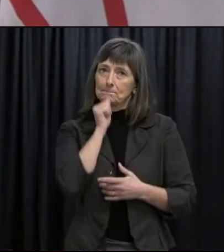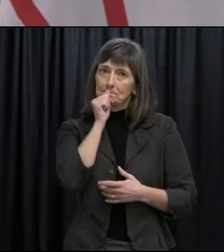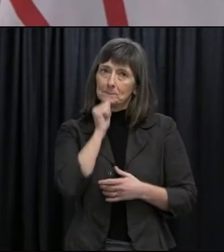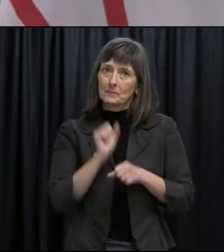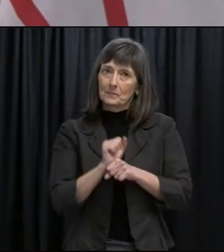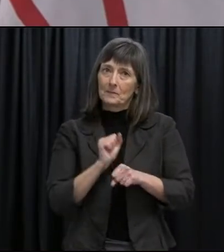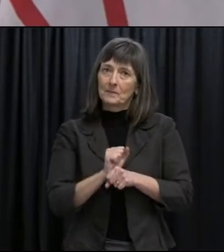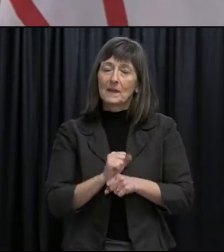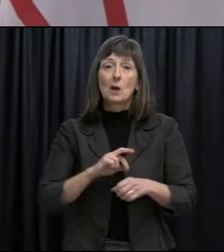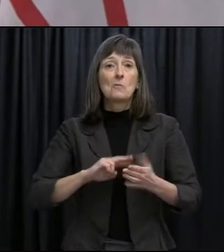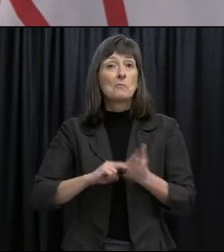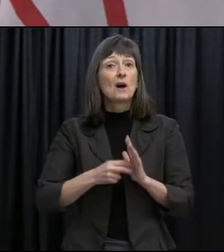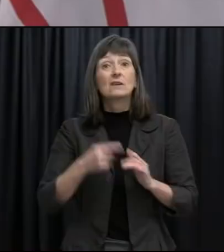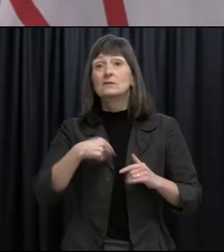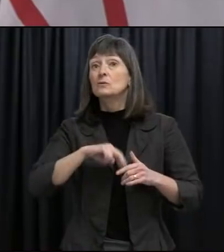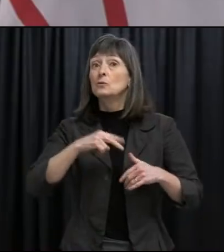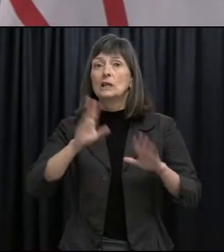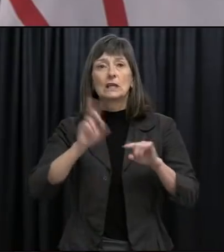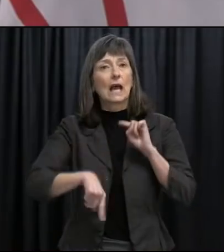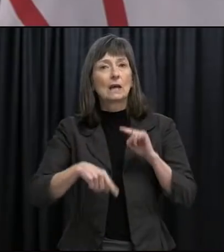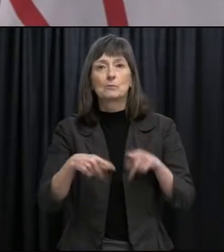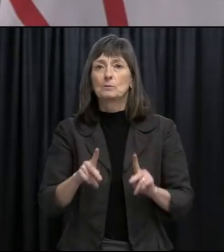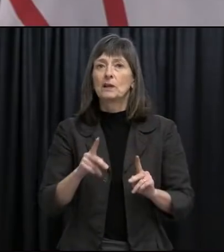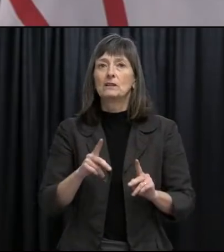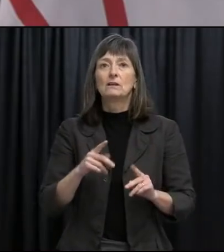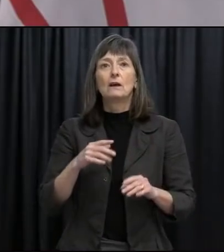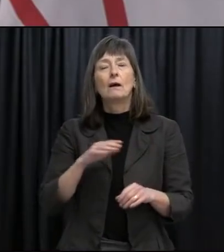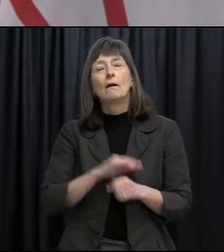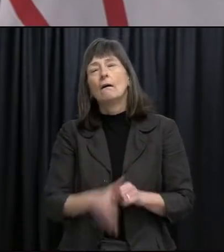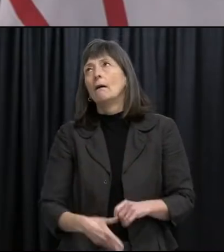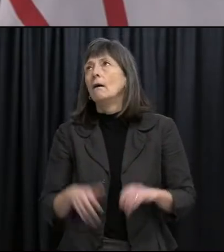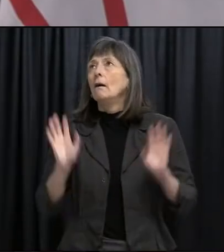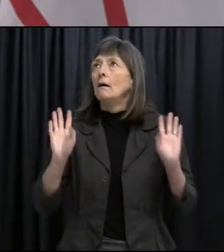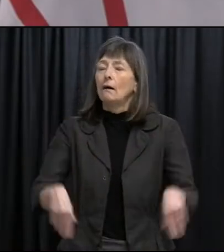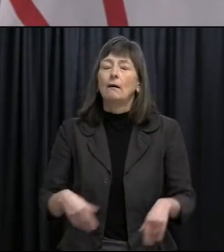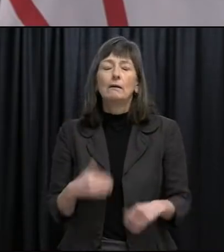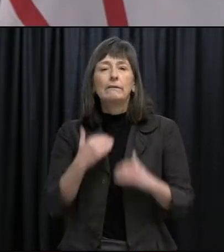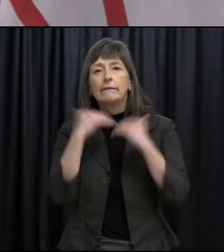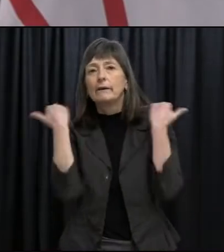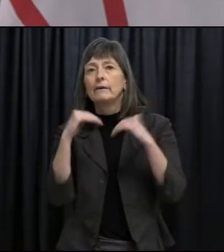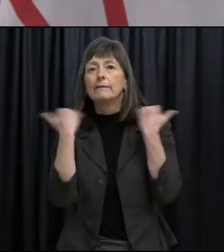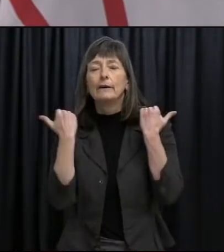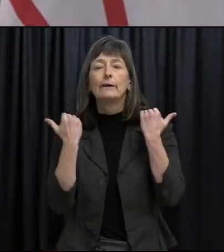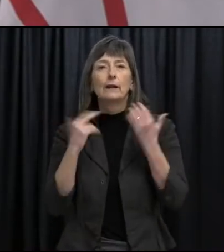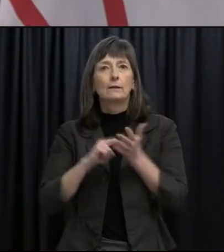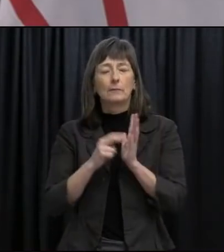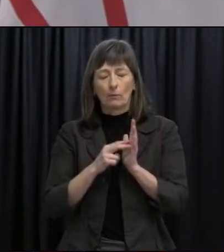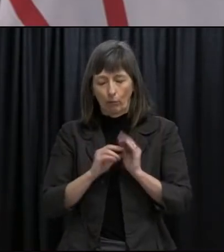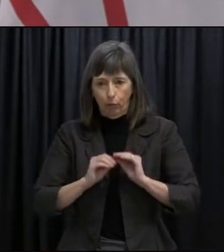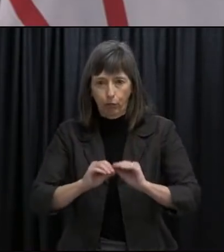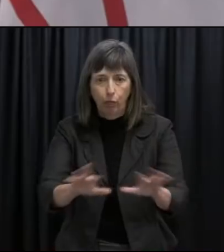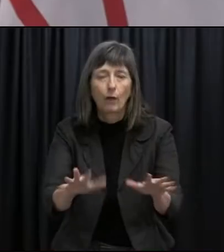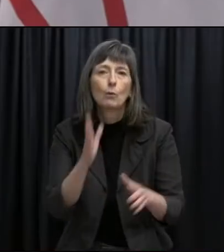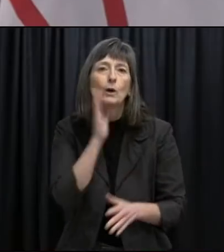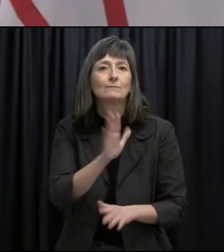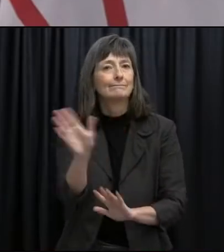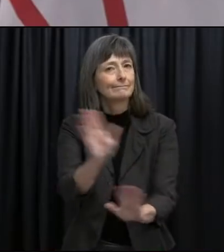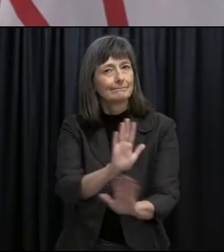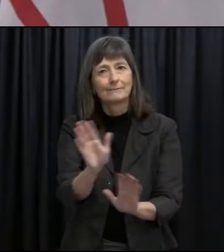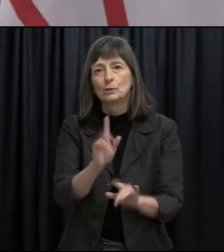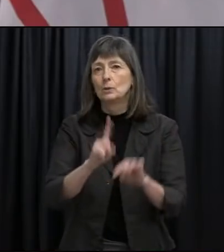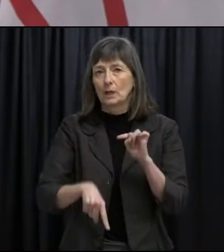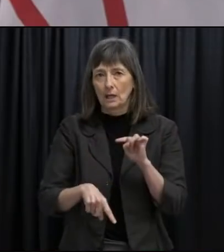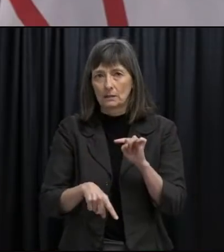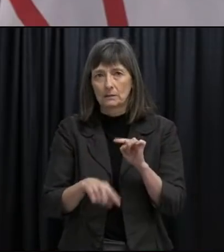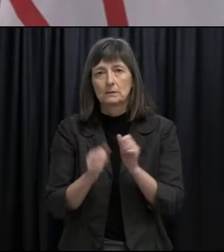COVID complacency and fatigue to set in. We must stay vigilant and keep our spirits up. Together, Newfoundland and Labrador, we will